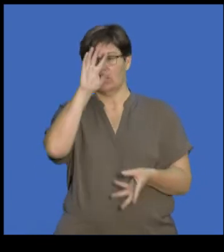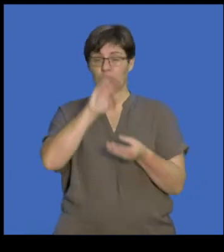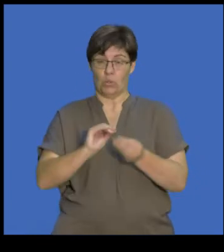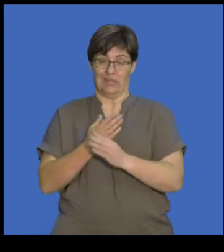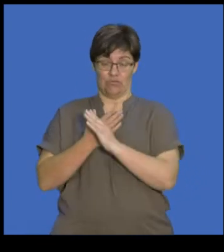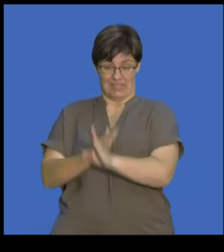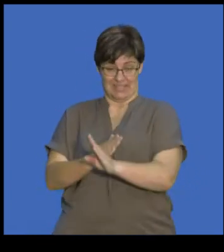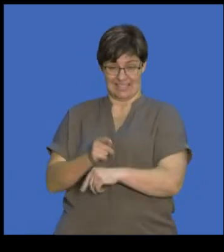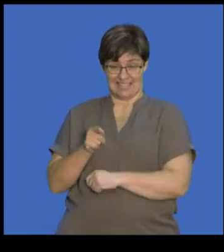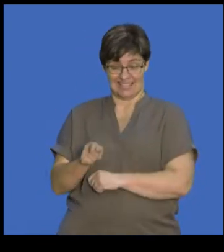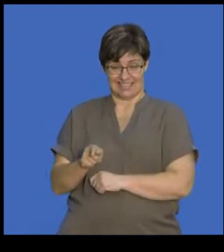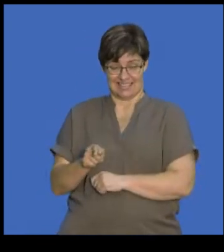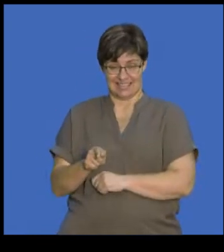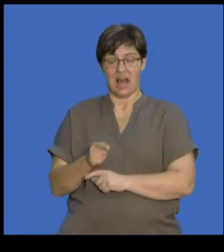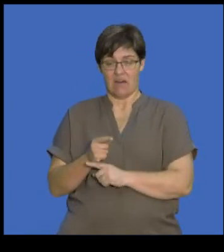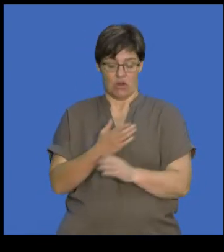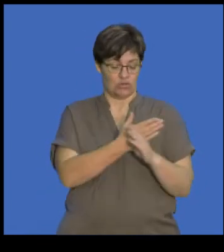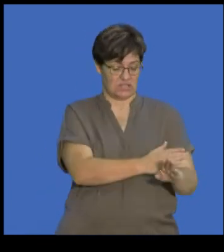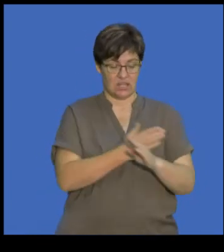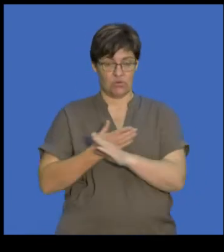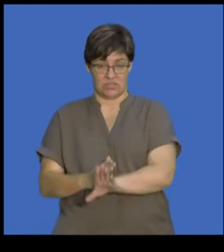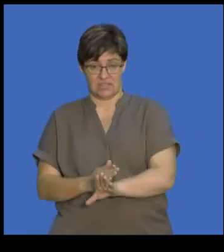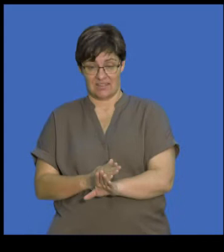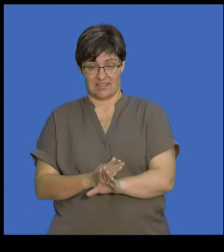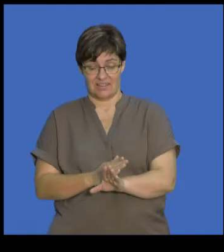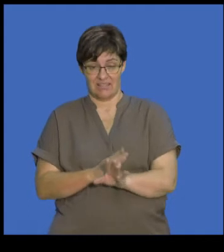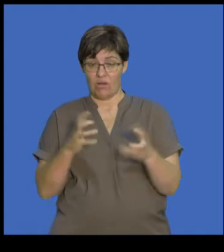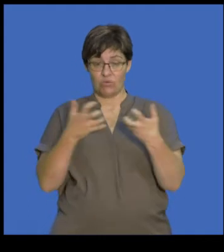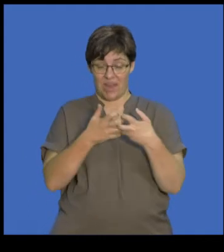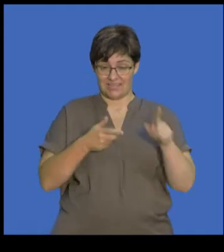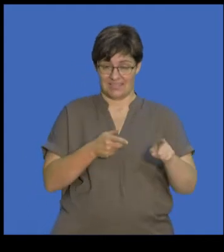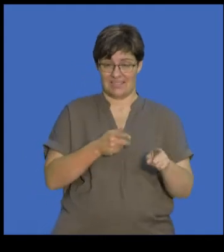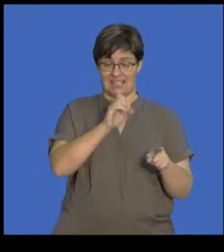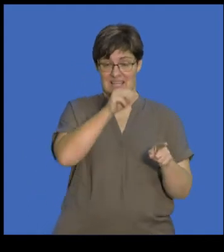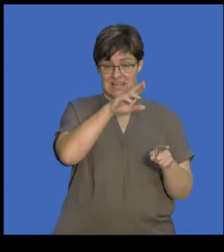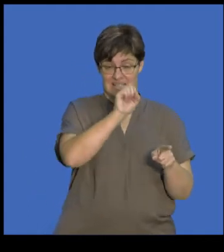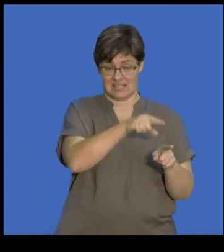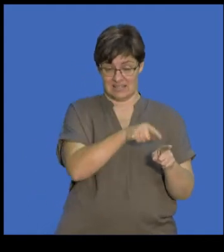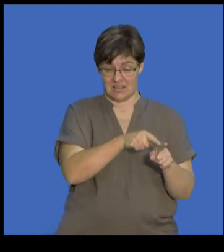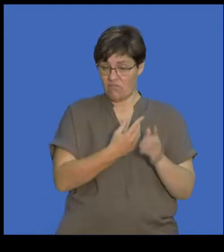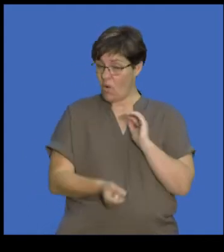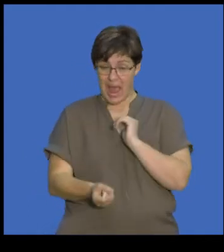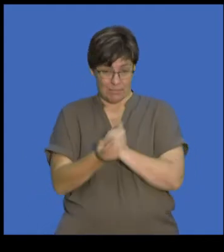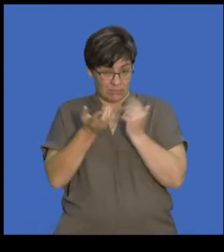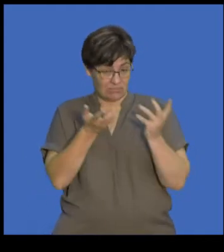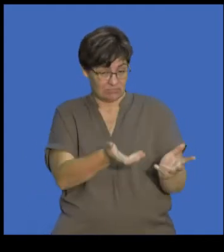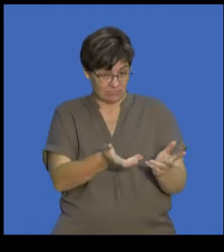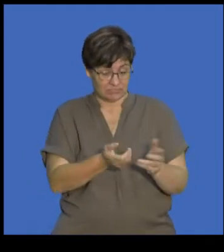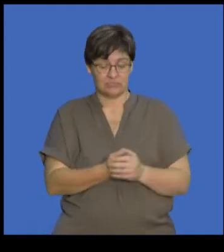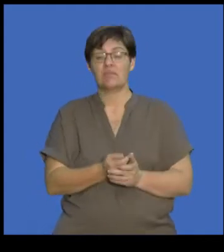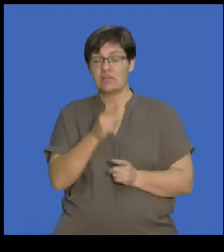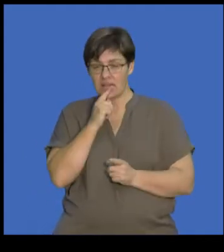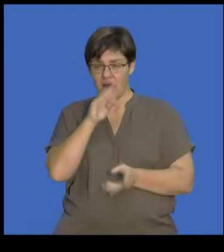resistance, now there are 2 resistors that are connected in series, okay? Now, if that happens, if that is the case, we are saying the